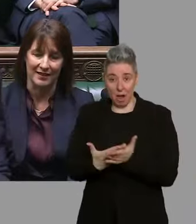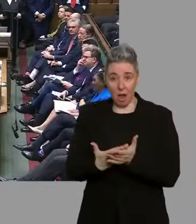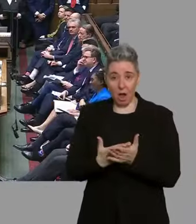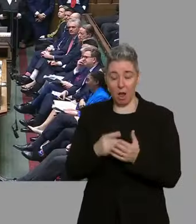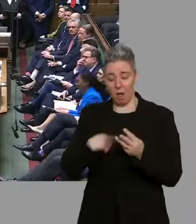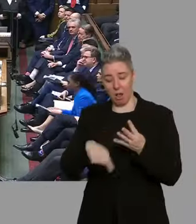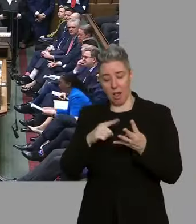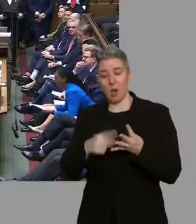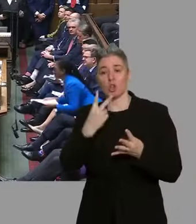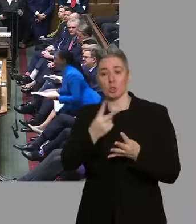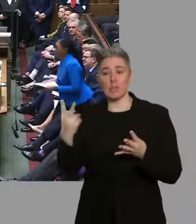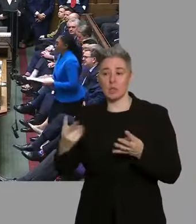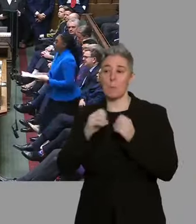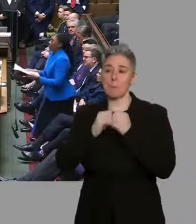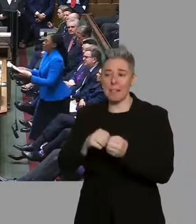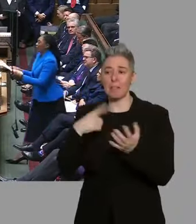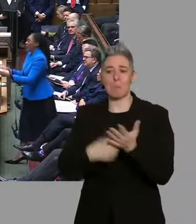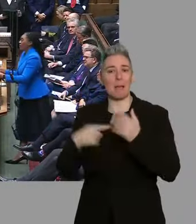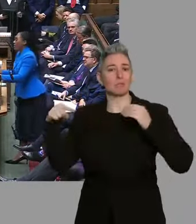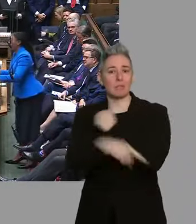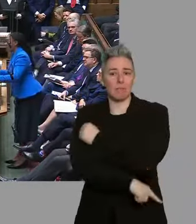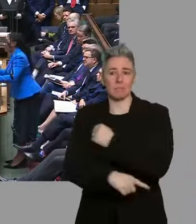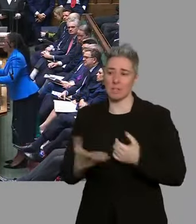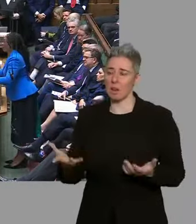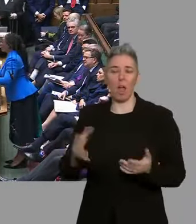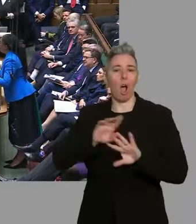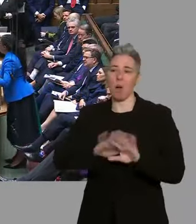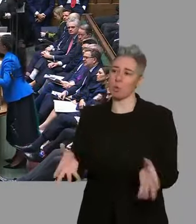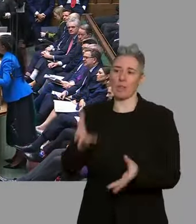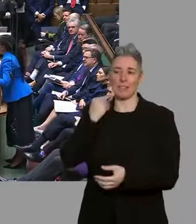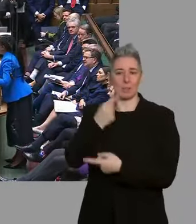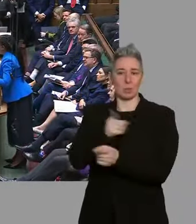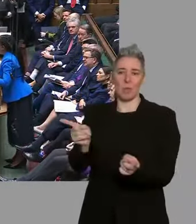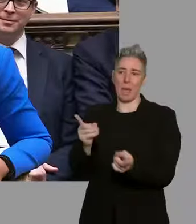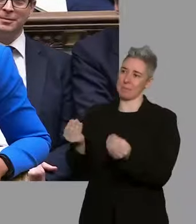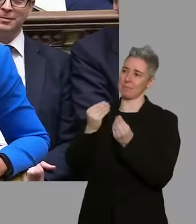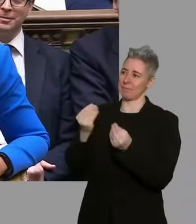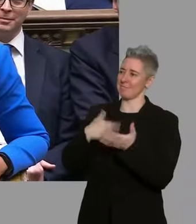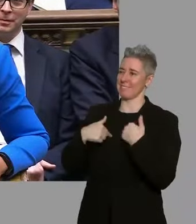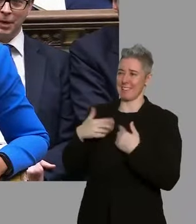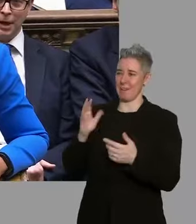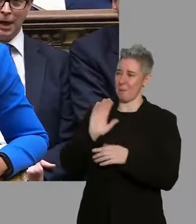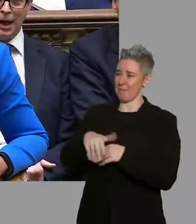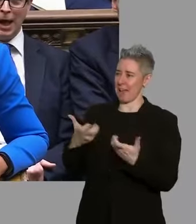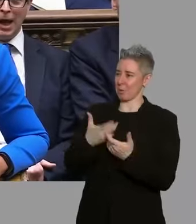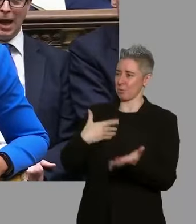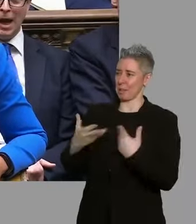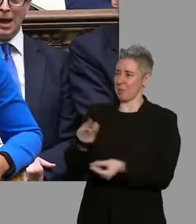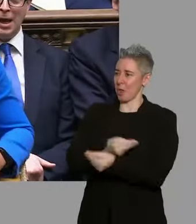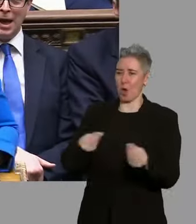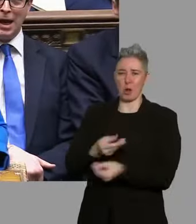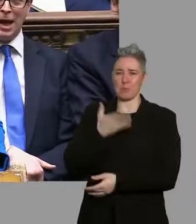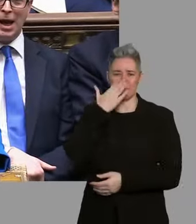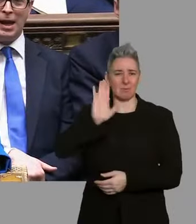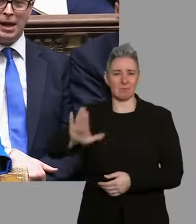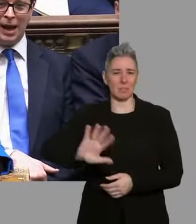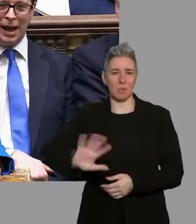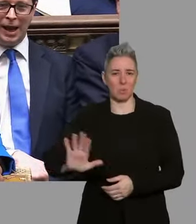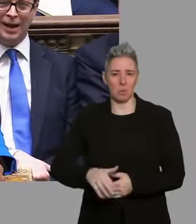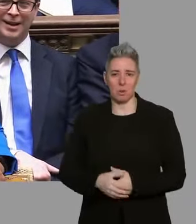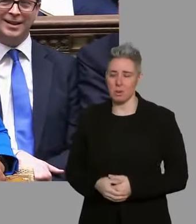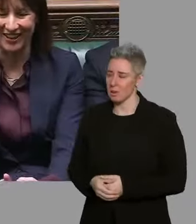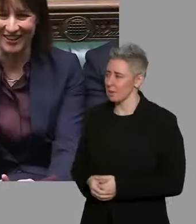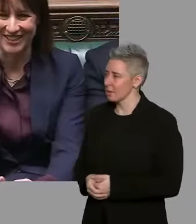economy. Kemi Badenoch. Mr. Speaker, the Prime Minister knows very well the OBR found no such black hole.